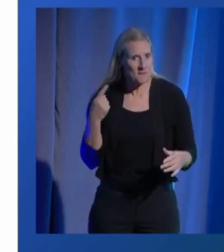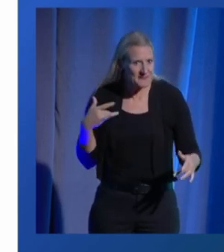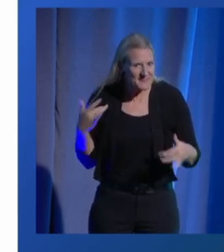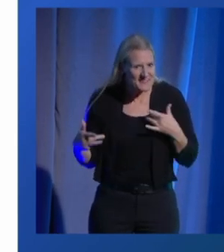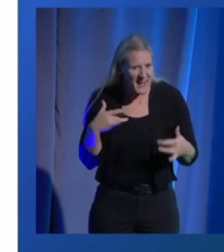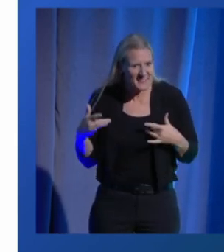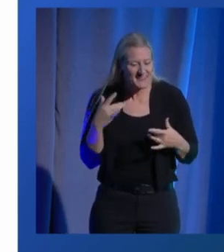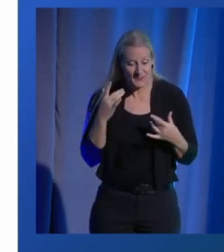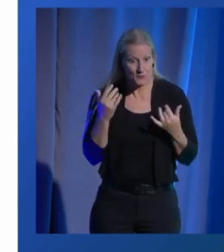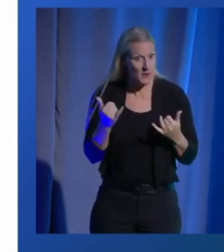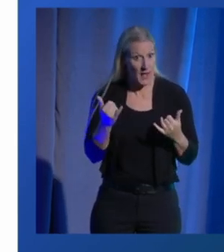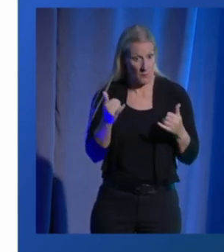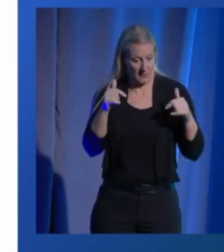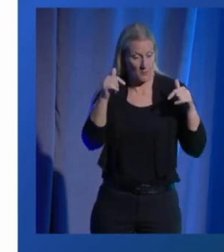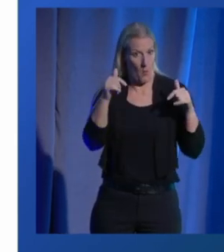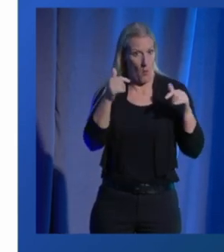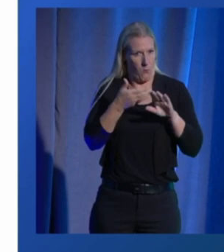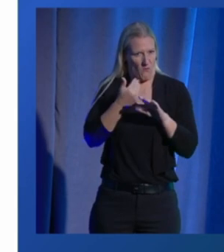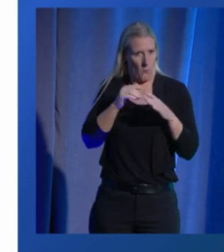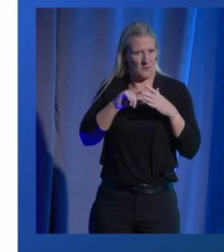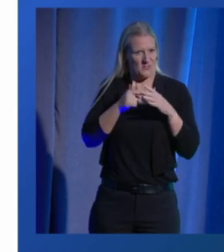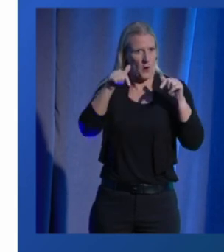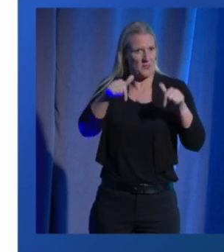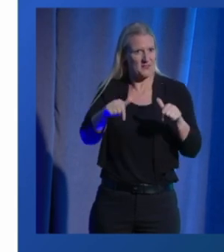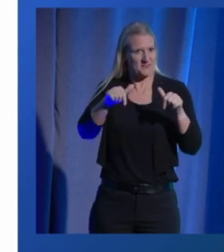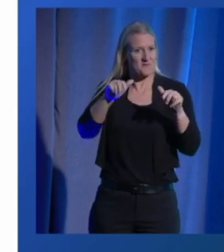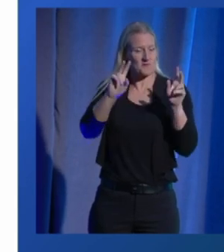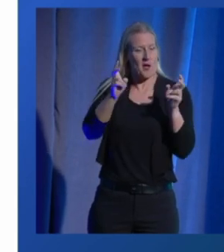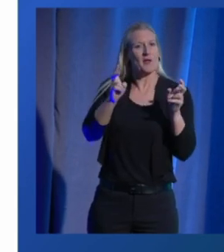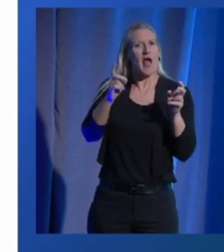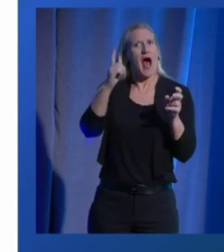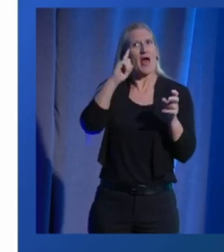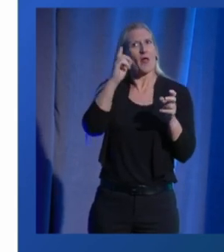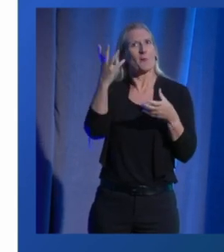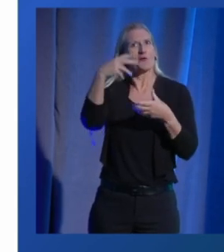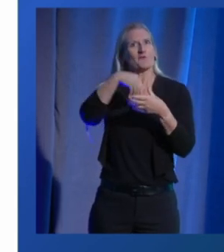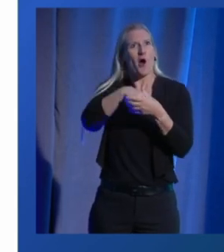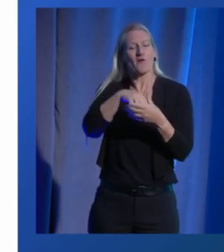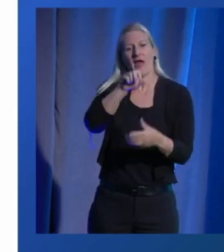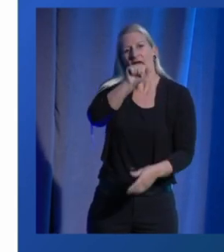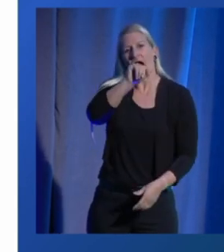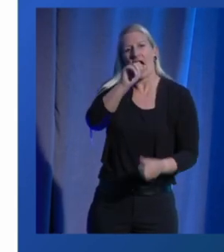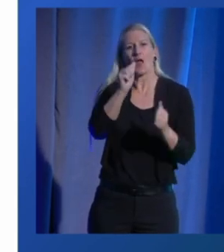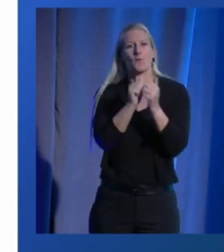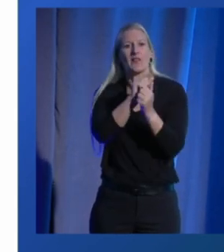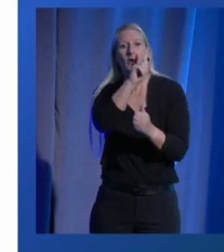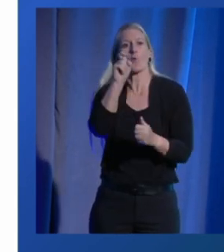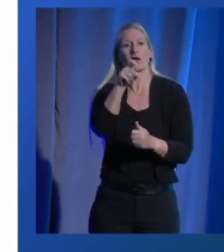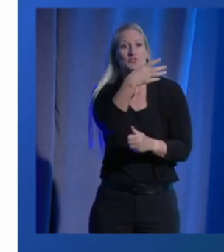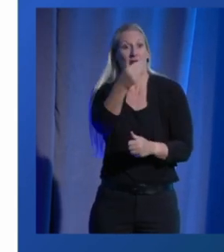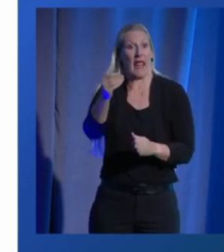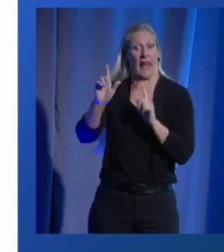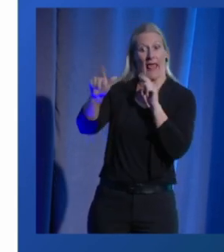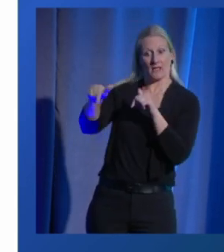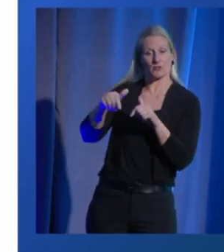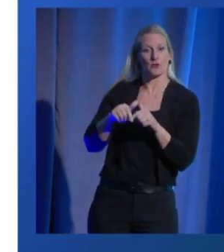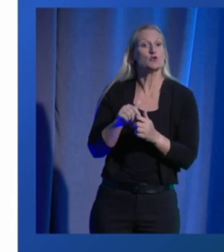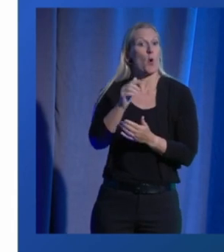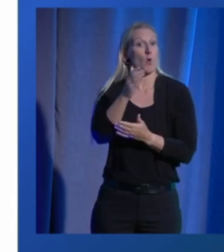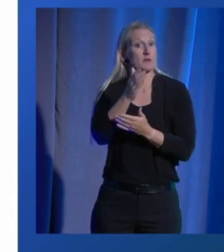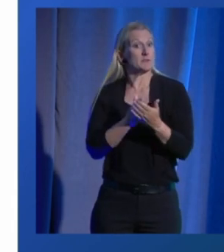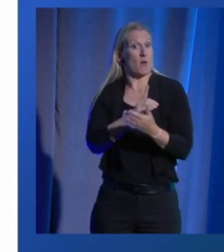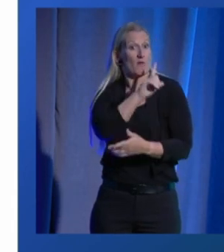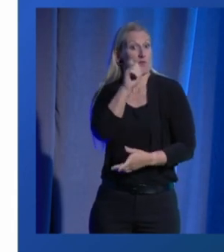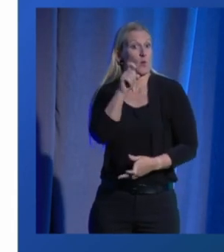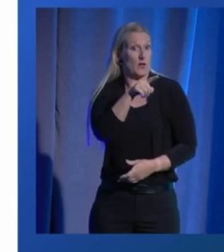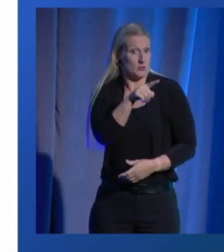uh get ready to explore this topic I thought we would involve AI in our question and answers so some of the questions are generated by our team